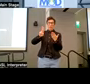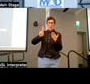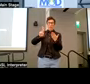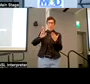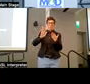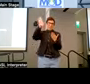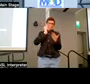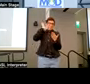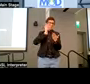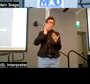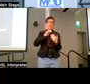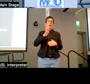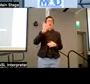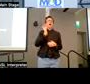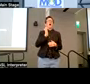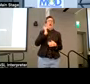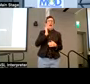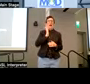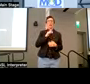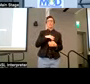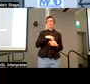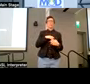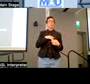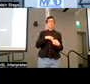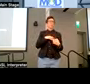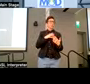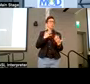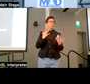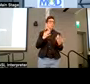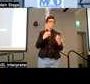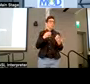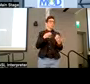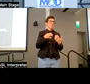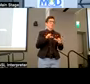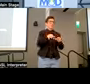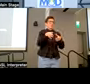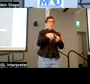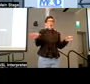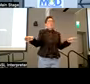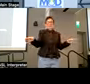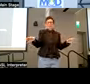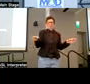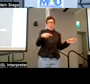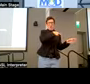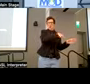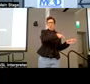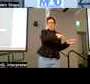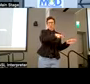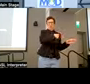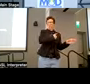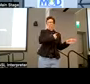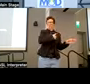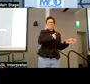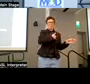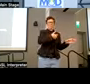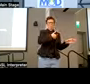used to be on the other side and Sarah here from our team, you know, great, great resource, great worker, great